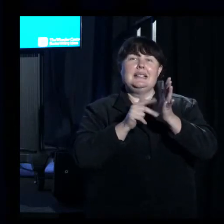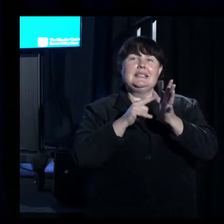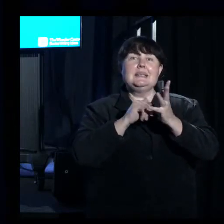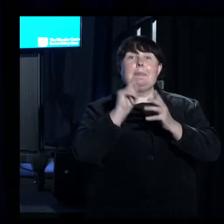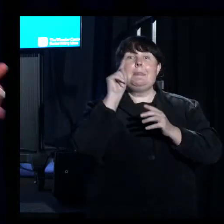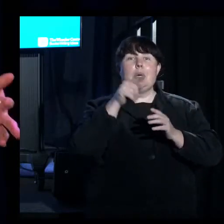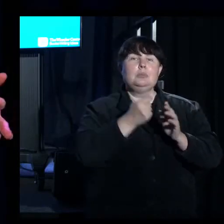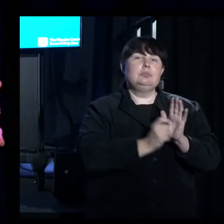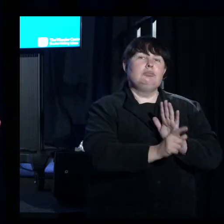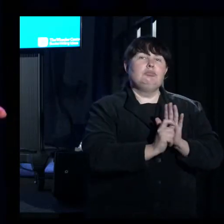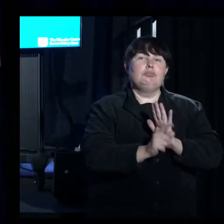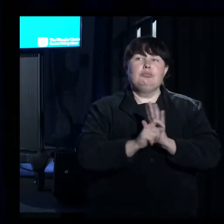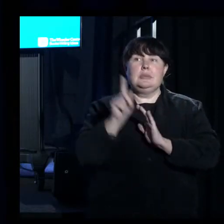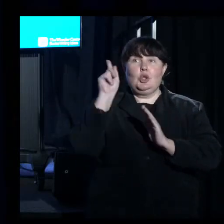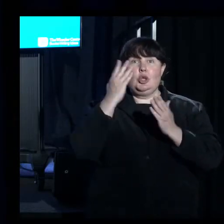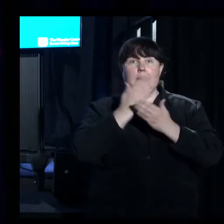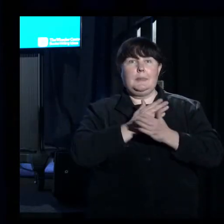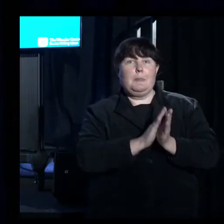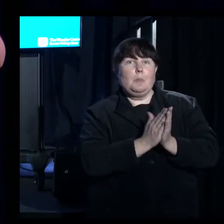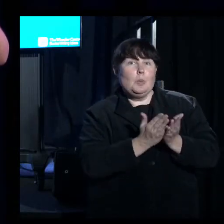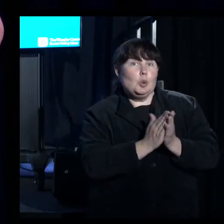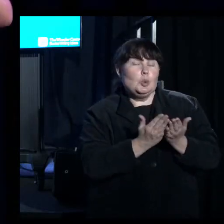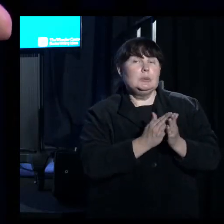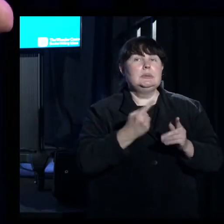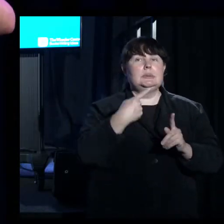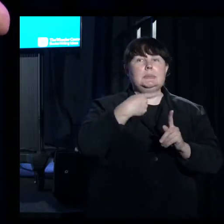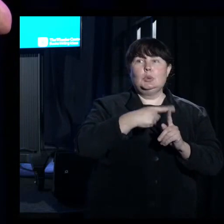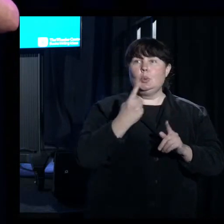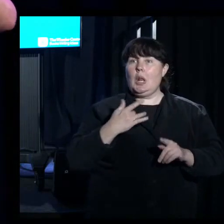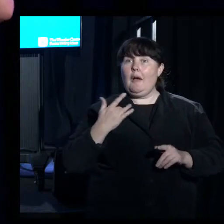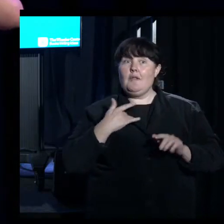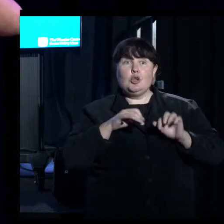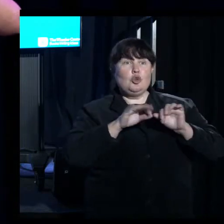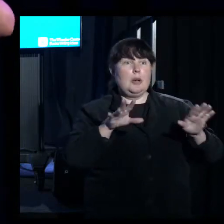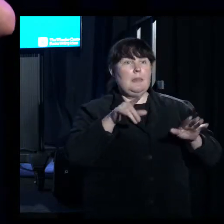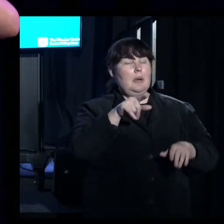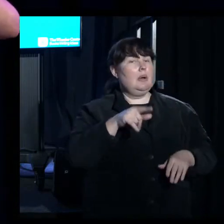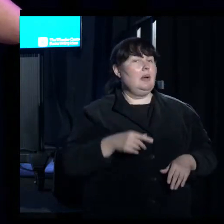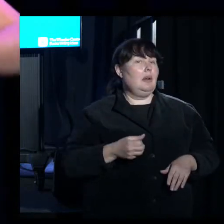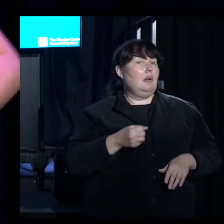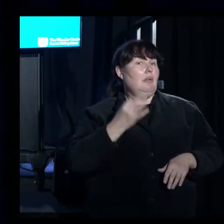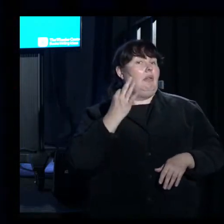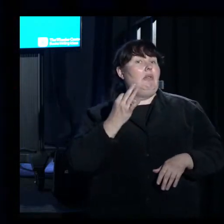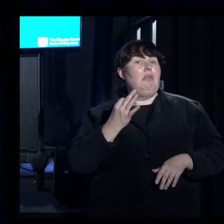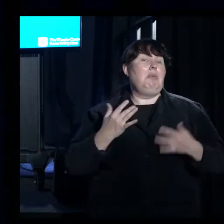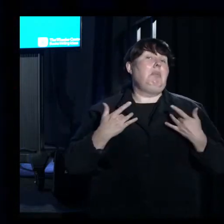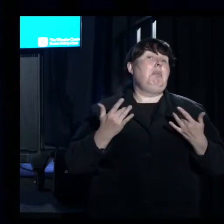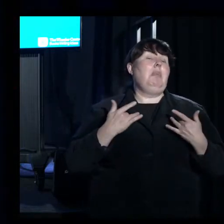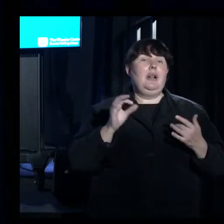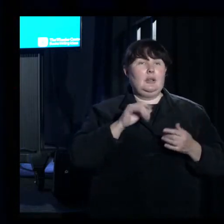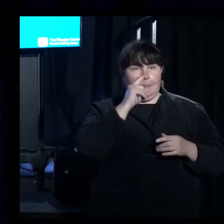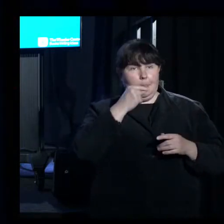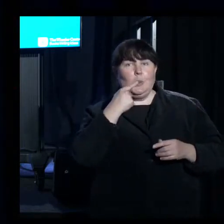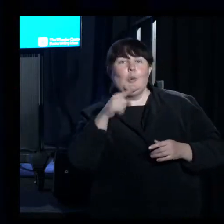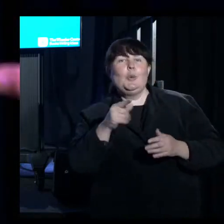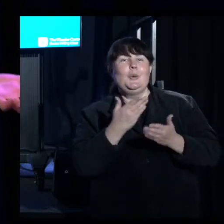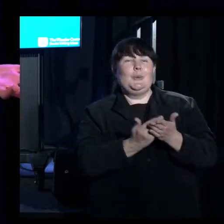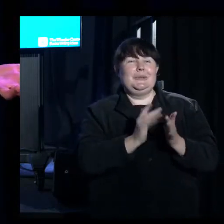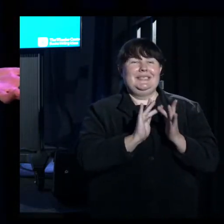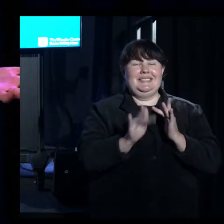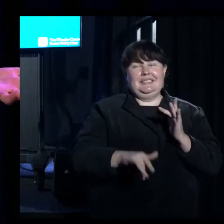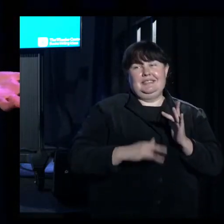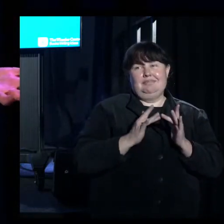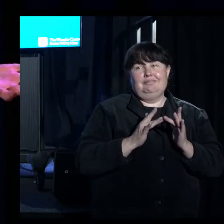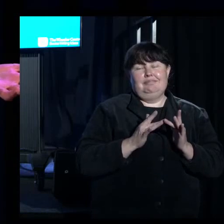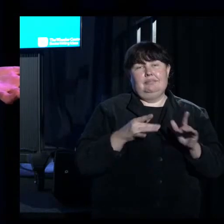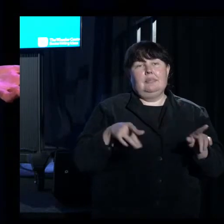performers' books if you're here in the room. And as I said, live stream people, you don't get off the hook. You can order them on the internet. For the rest of the